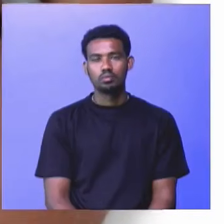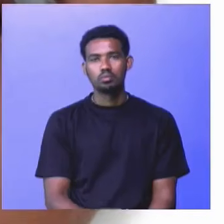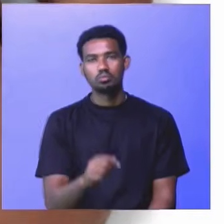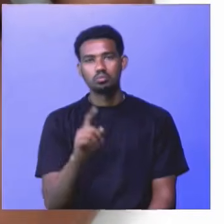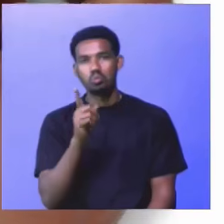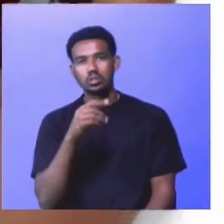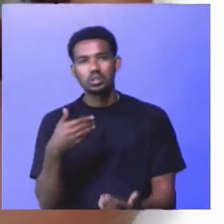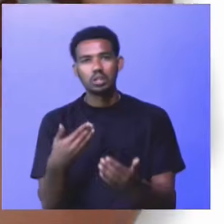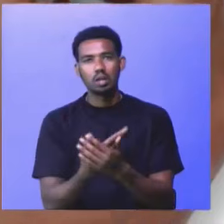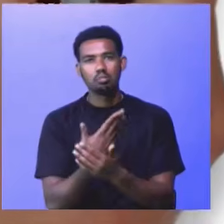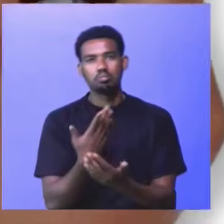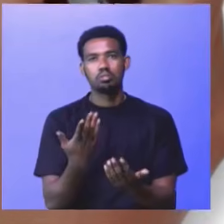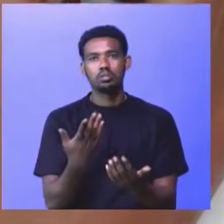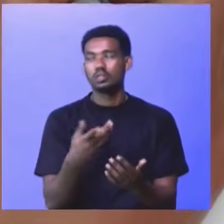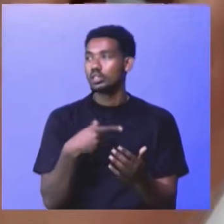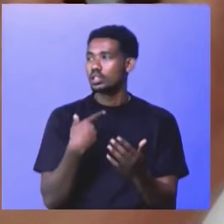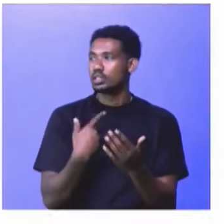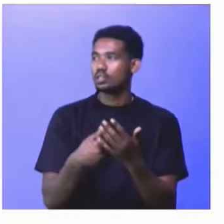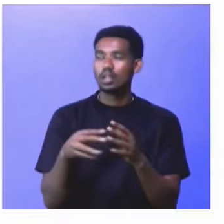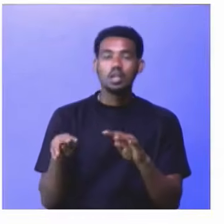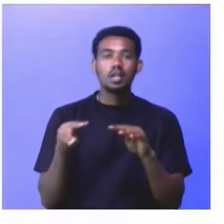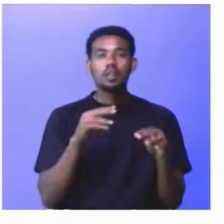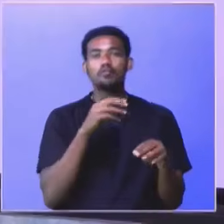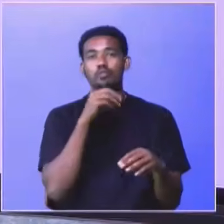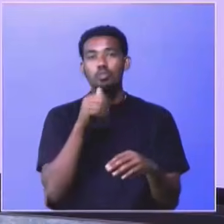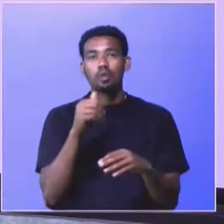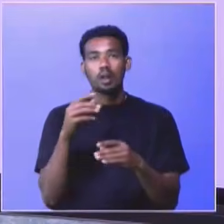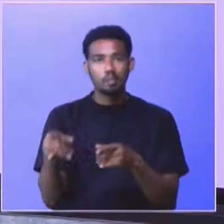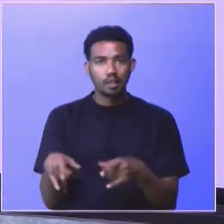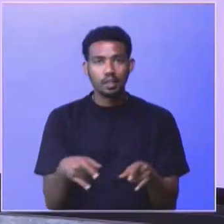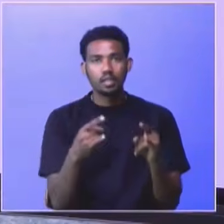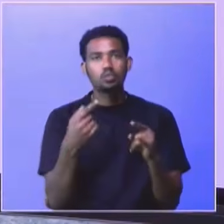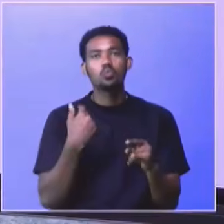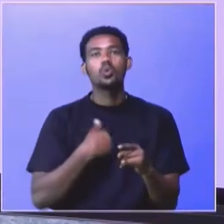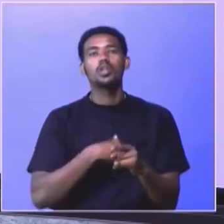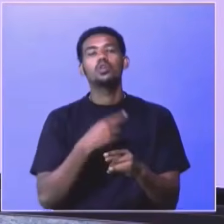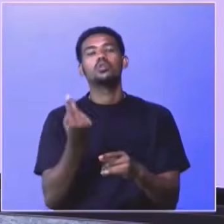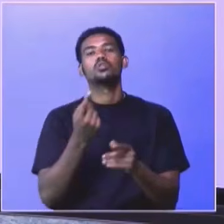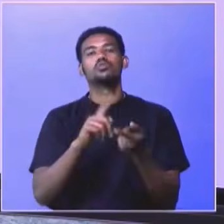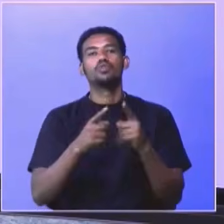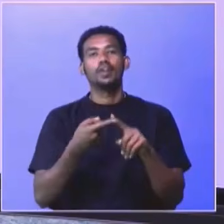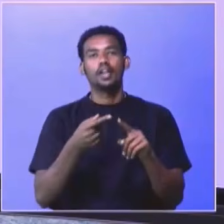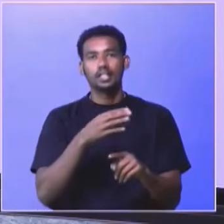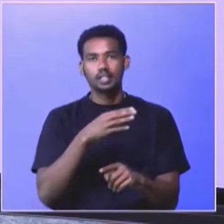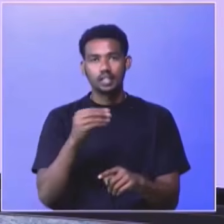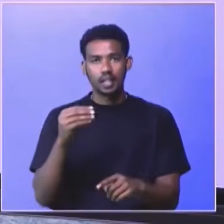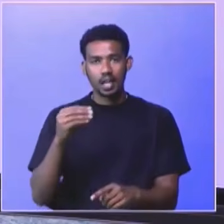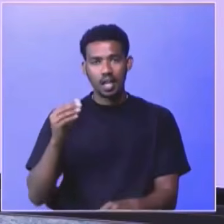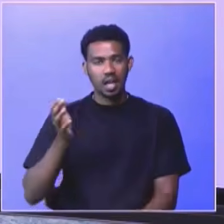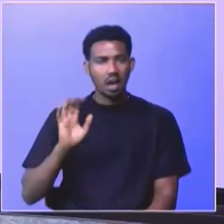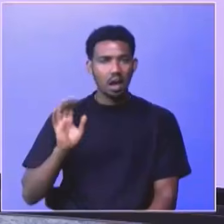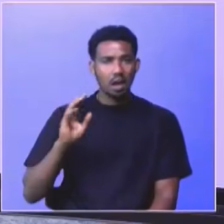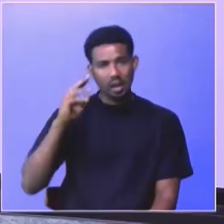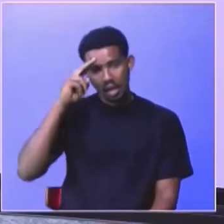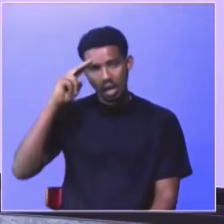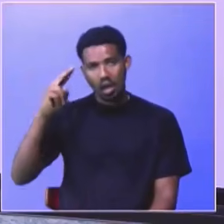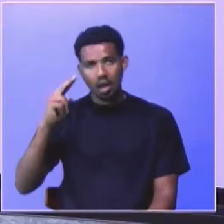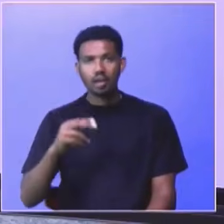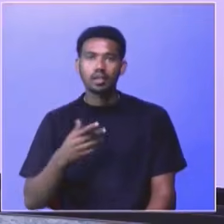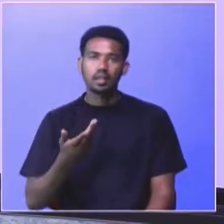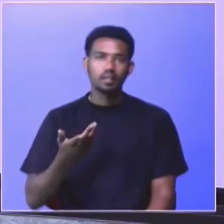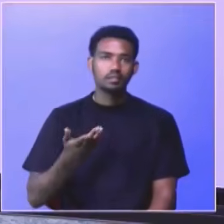So this is an informal method that you can use with your friends. You can say easily hi and also what's